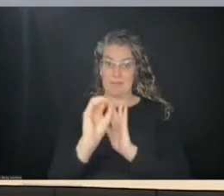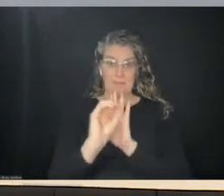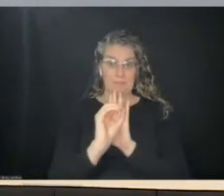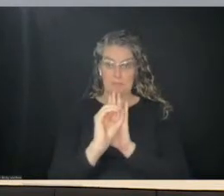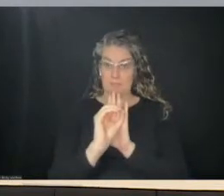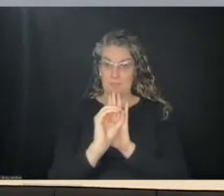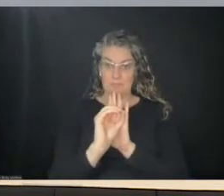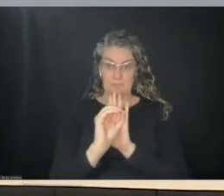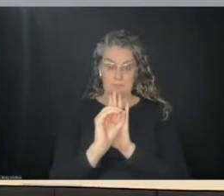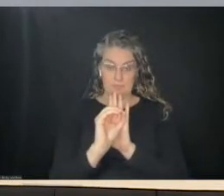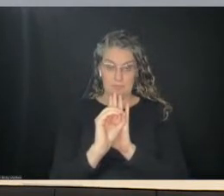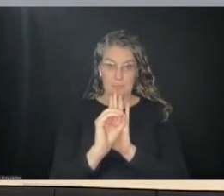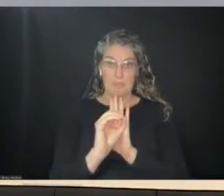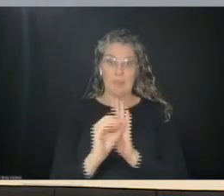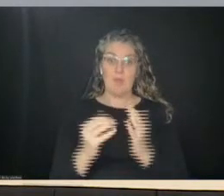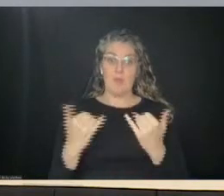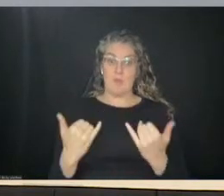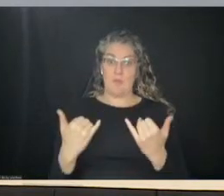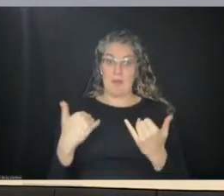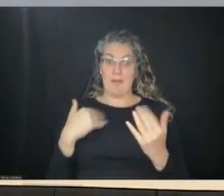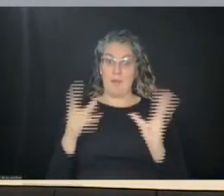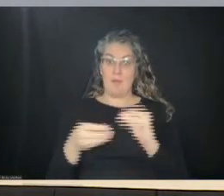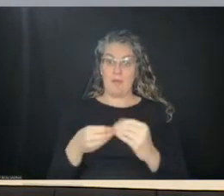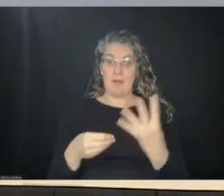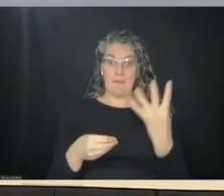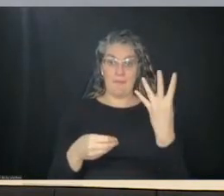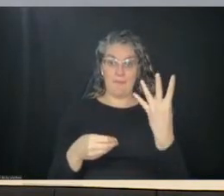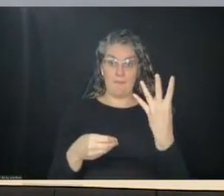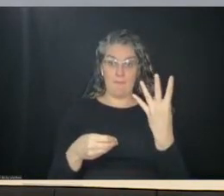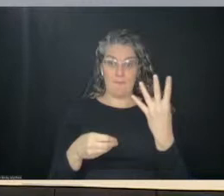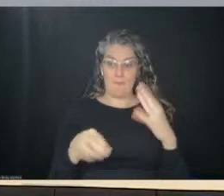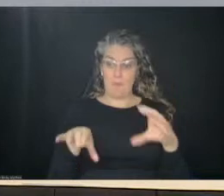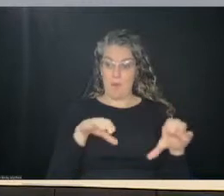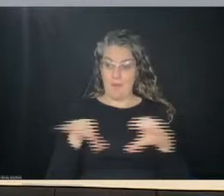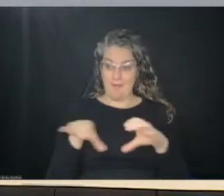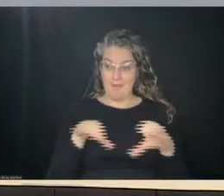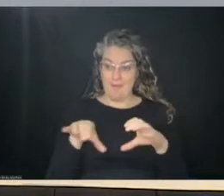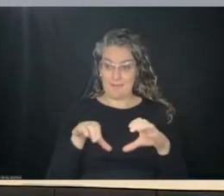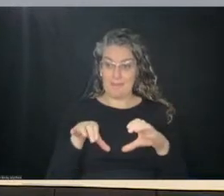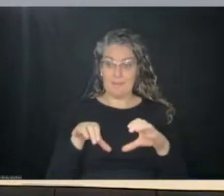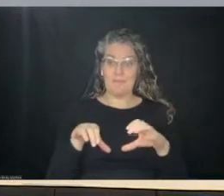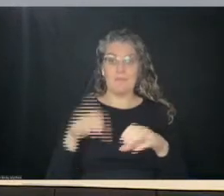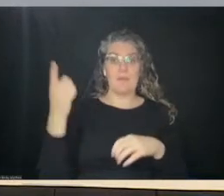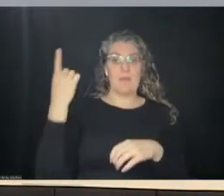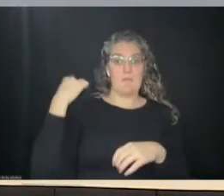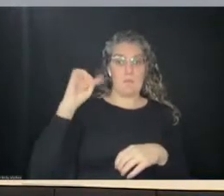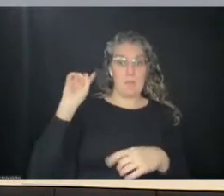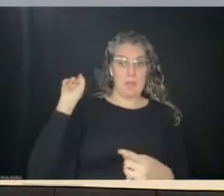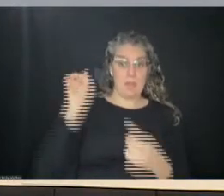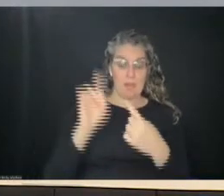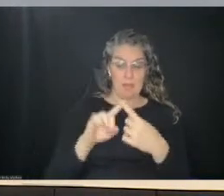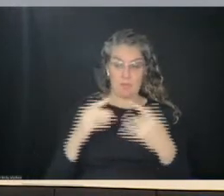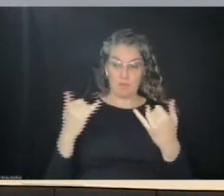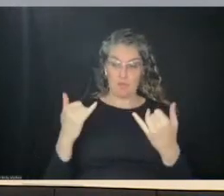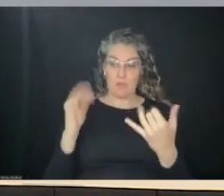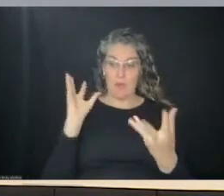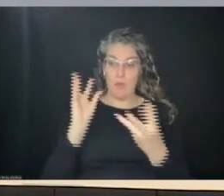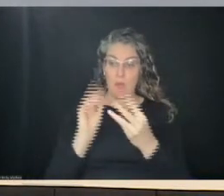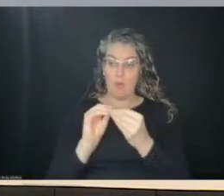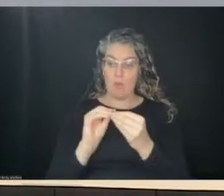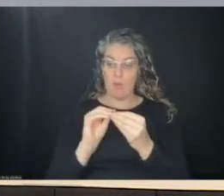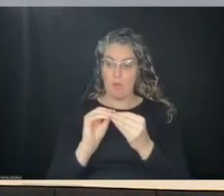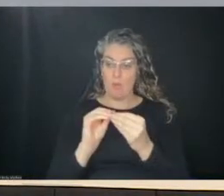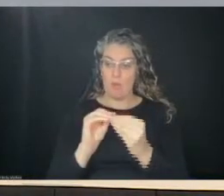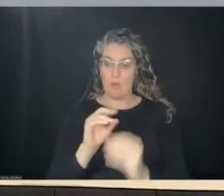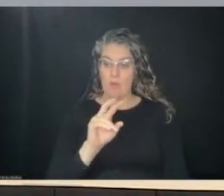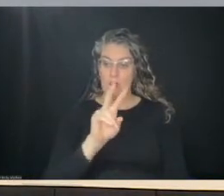4 active cases and a total of 204 cases since the pandemic began. There is good news about the third wave